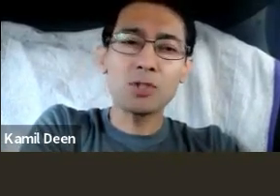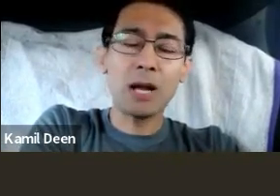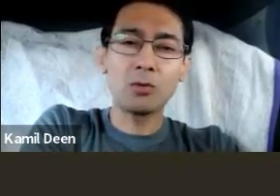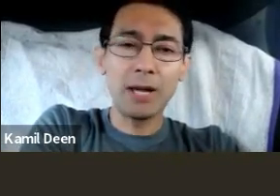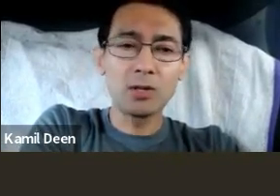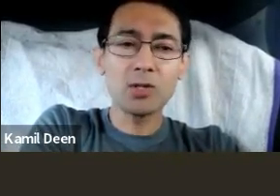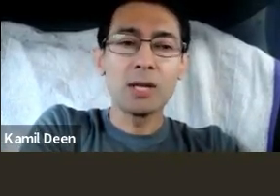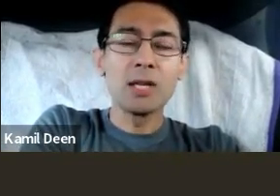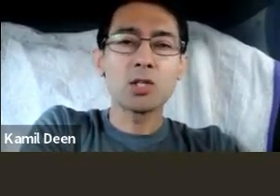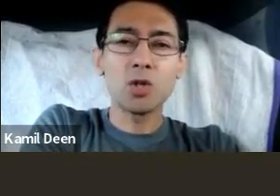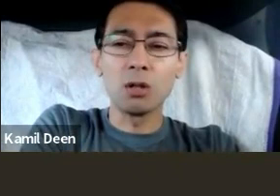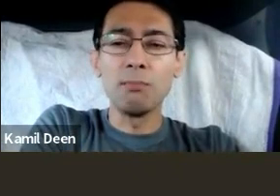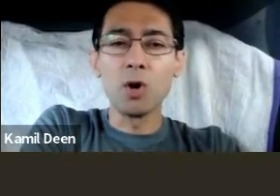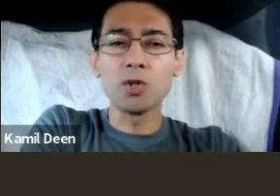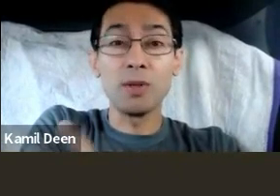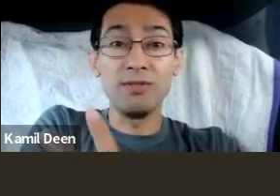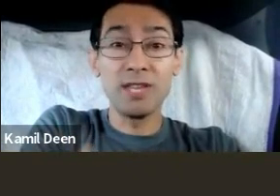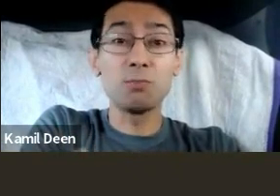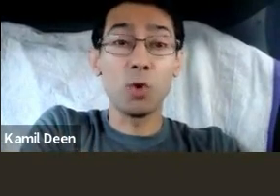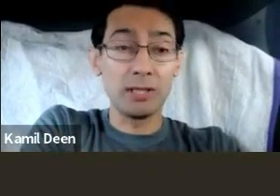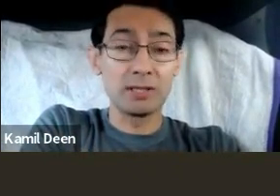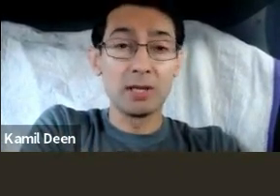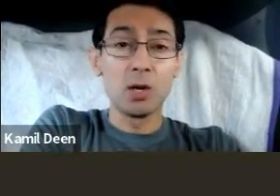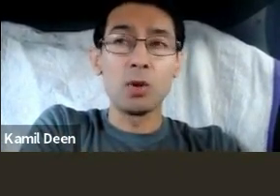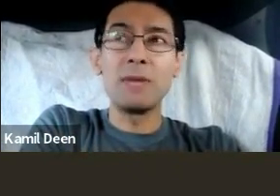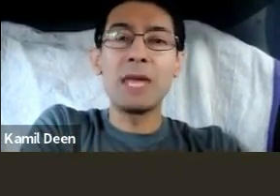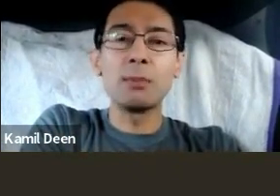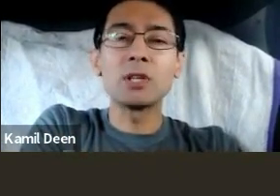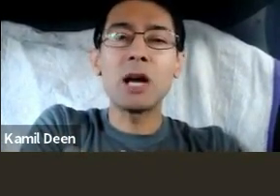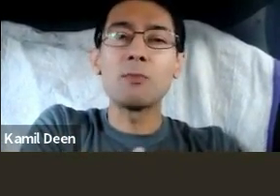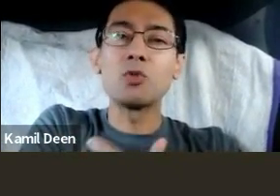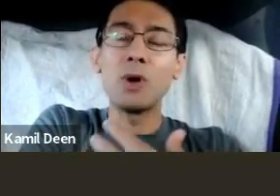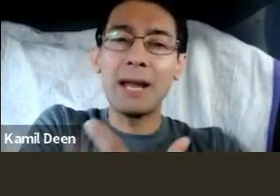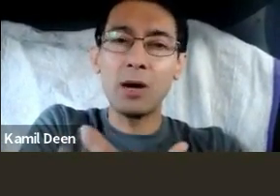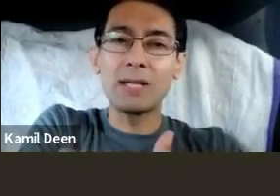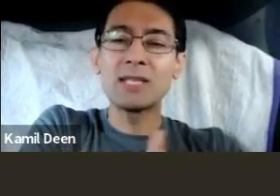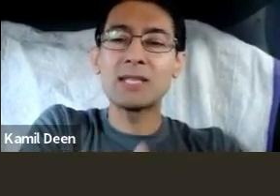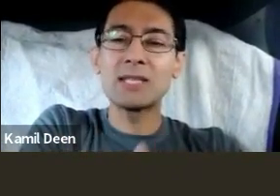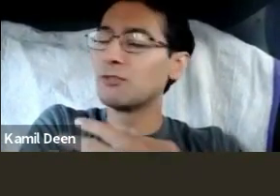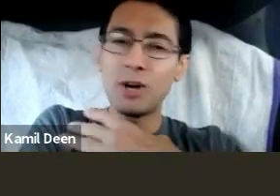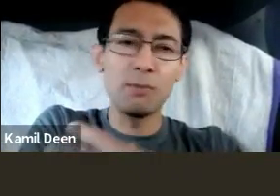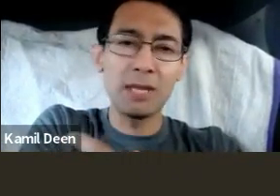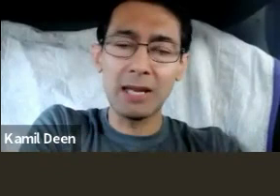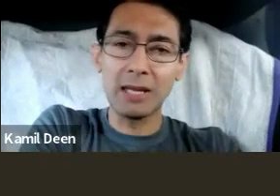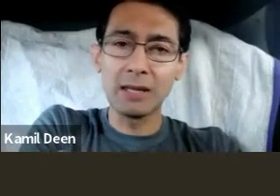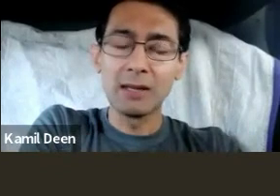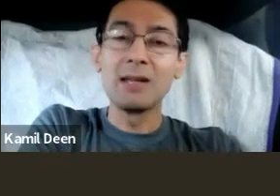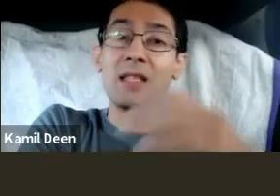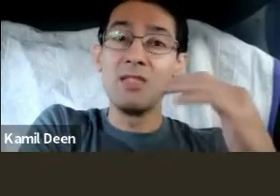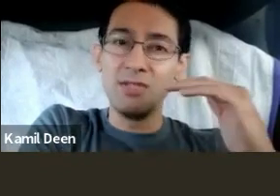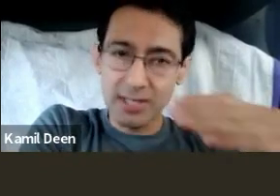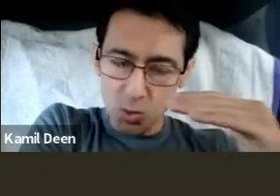beginner abstract writers struggle the most with this point, with being able to come right out and say at the very